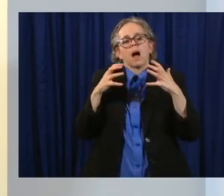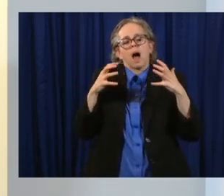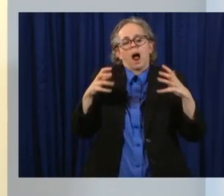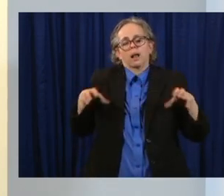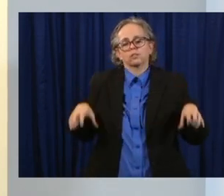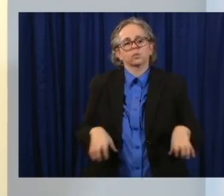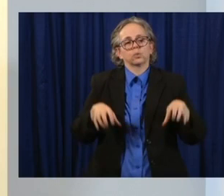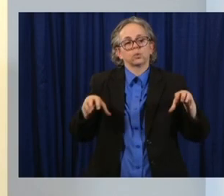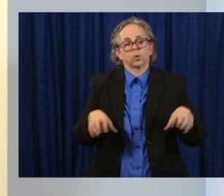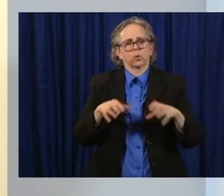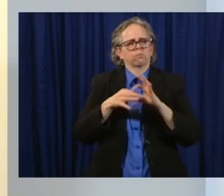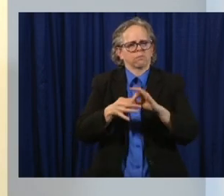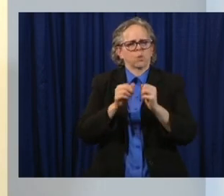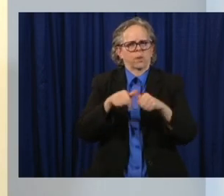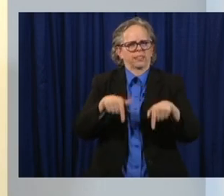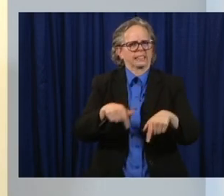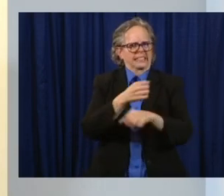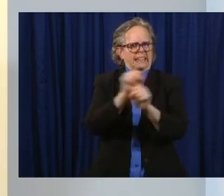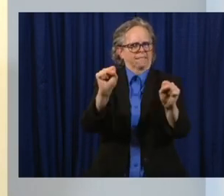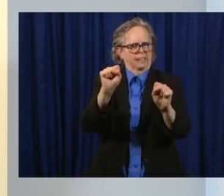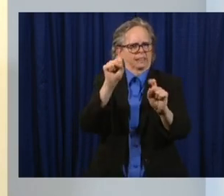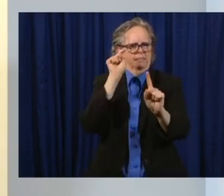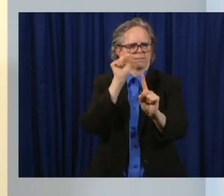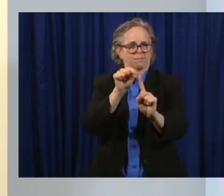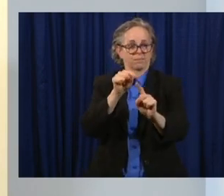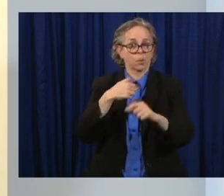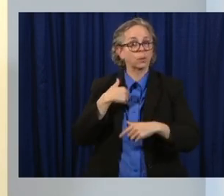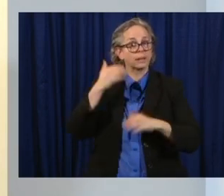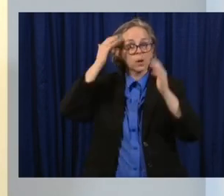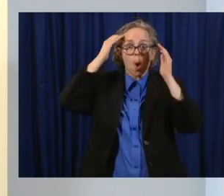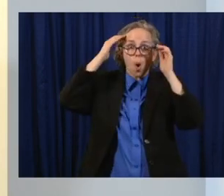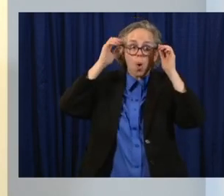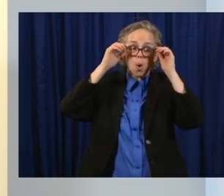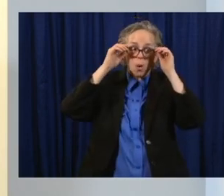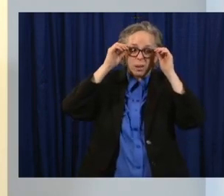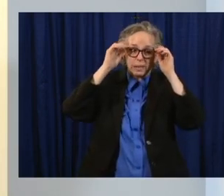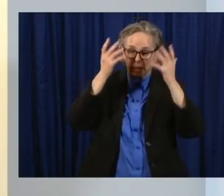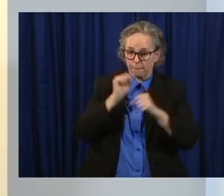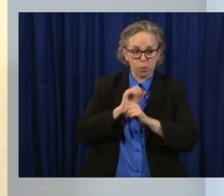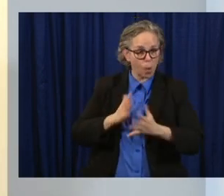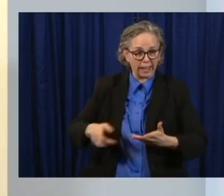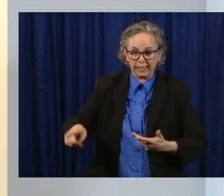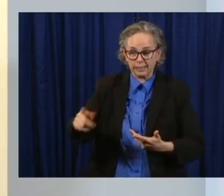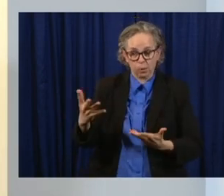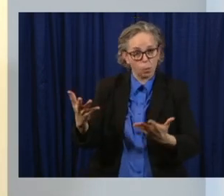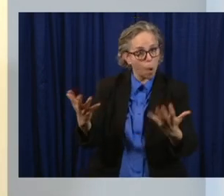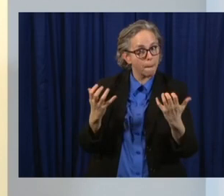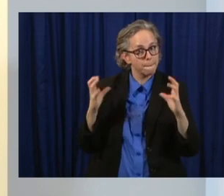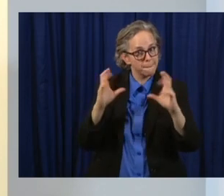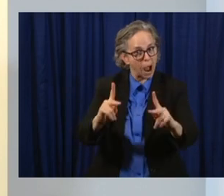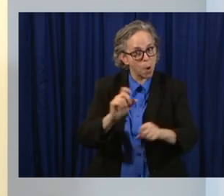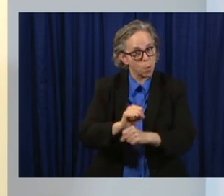this because we know that if you want employees to come back, and we know